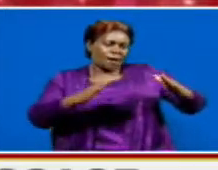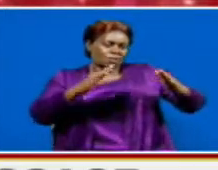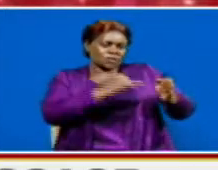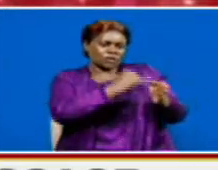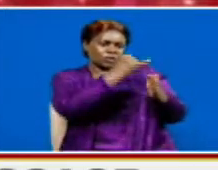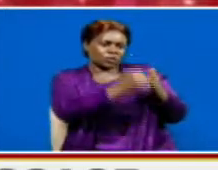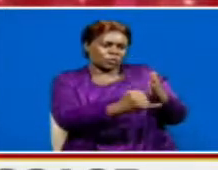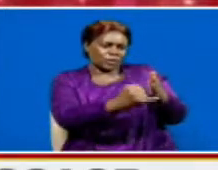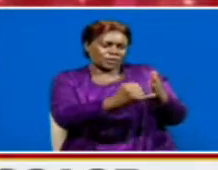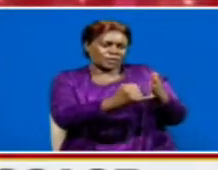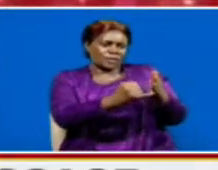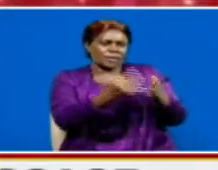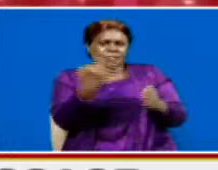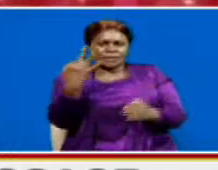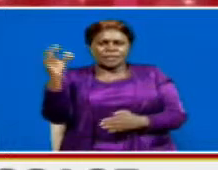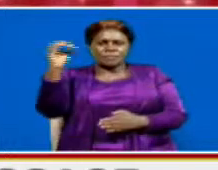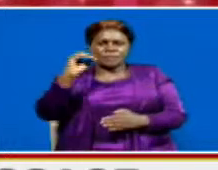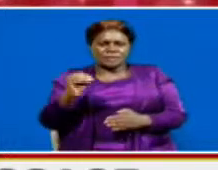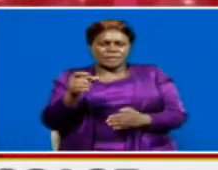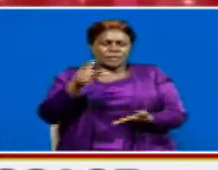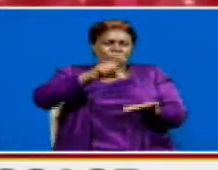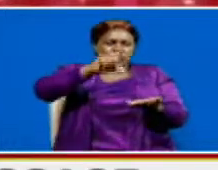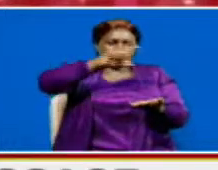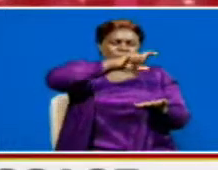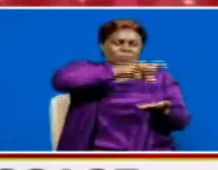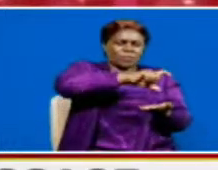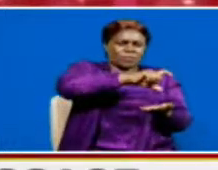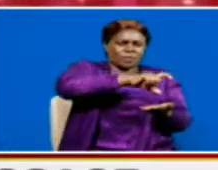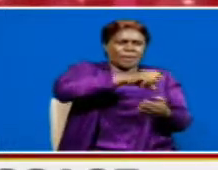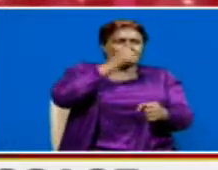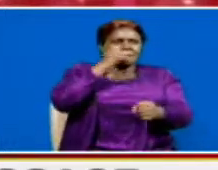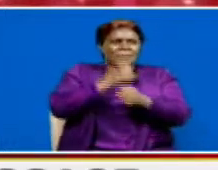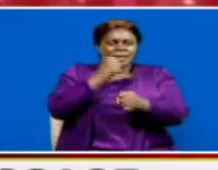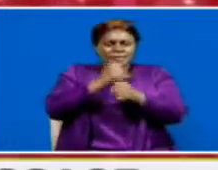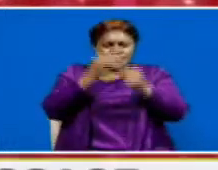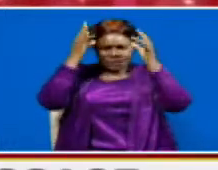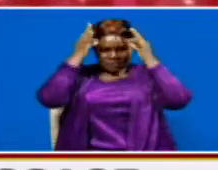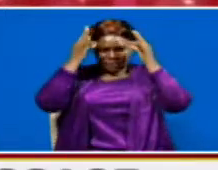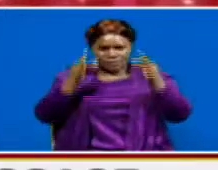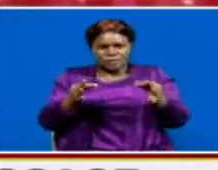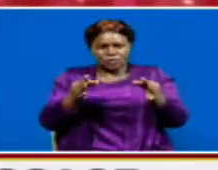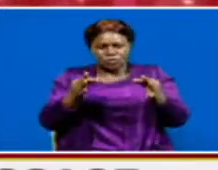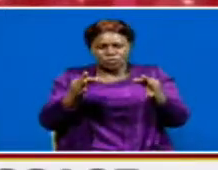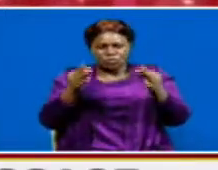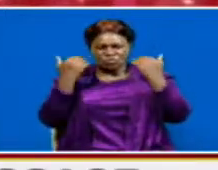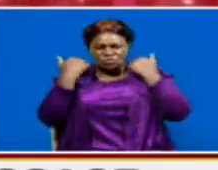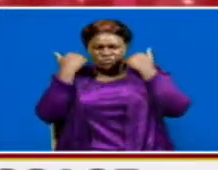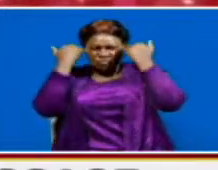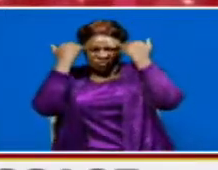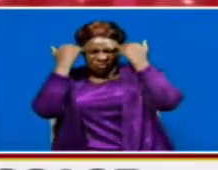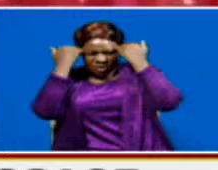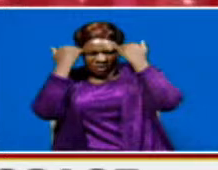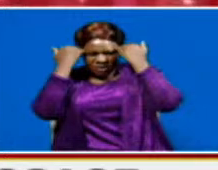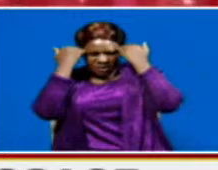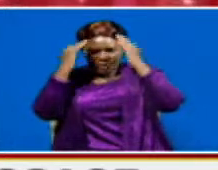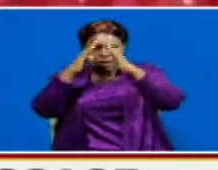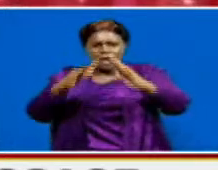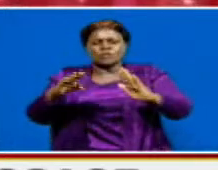mortgage at 3% interest makes a decision to frustrate the housing